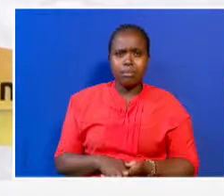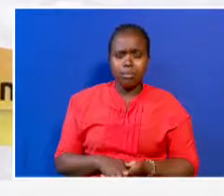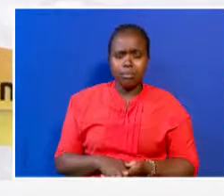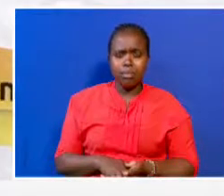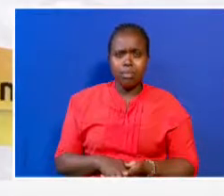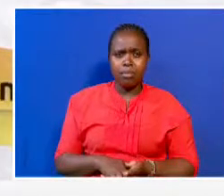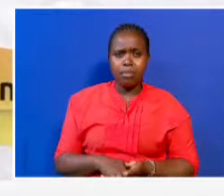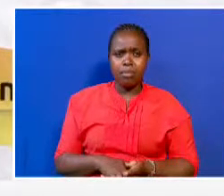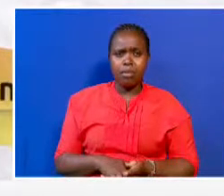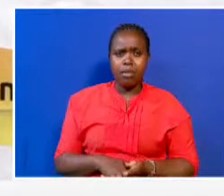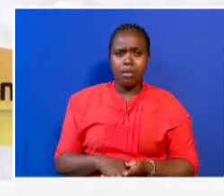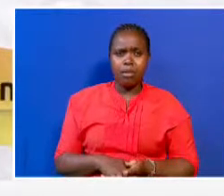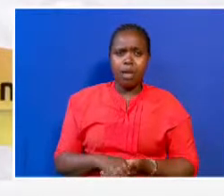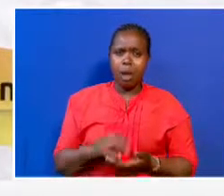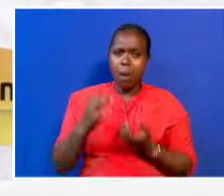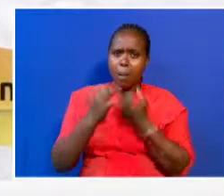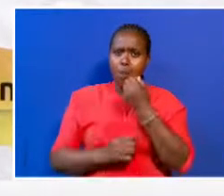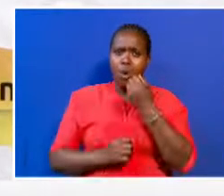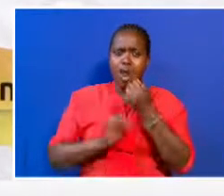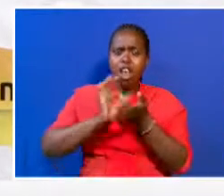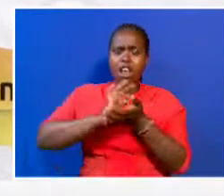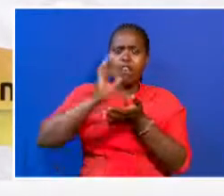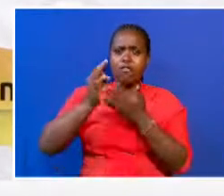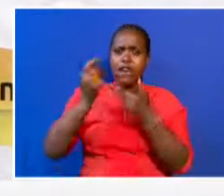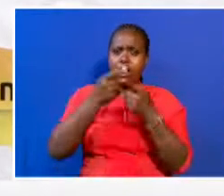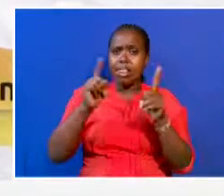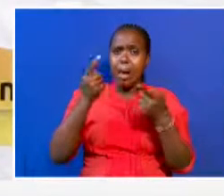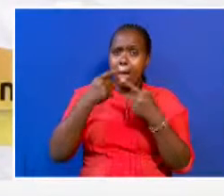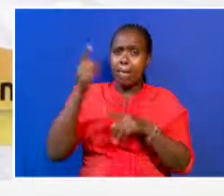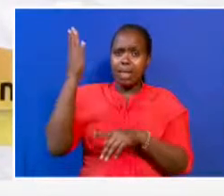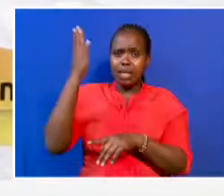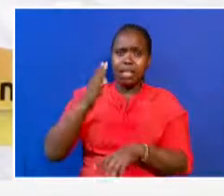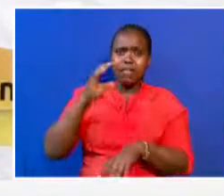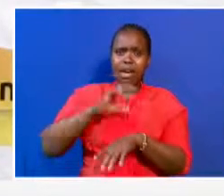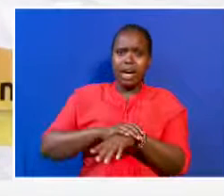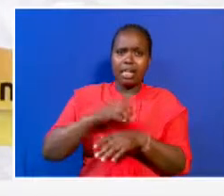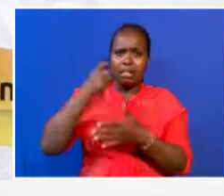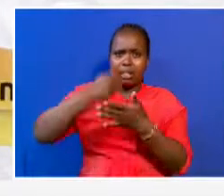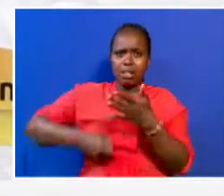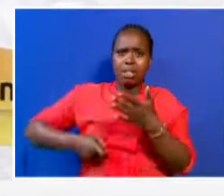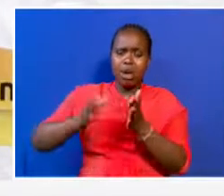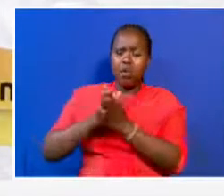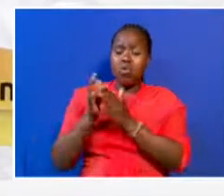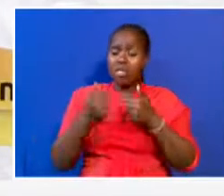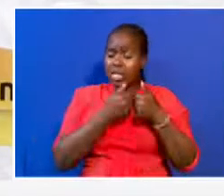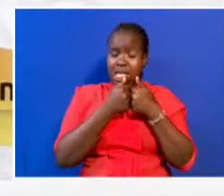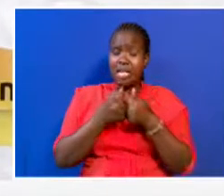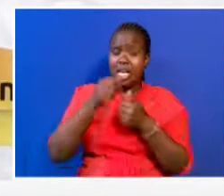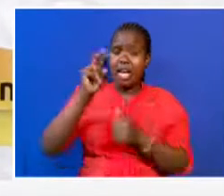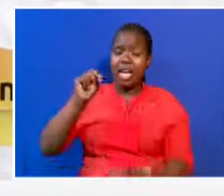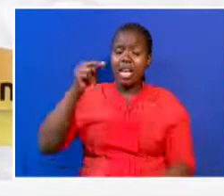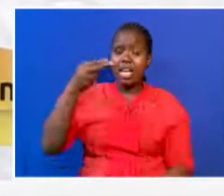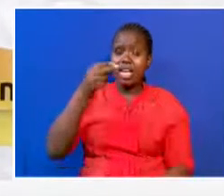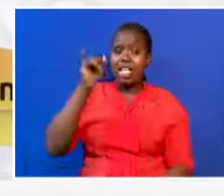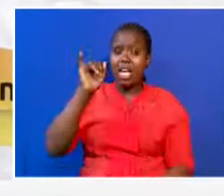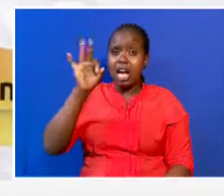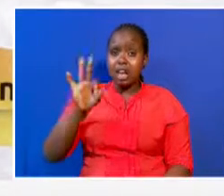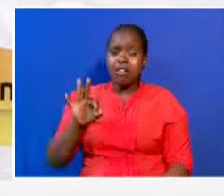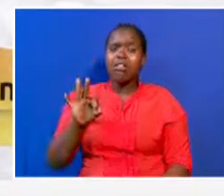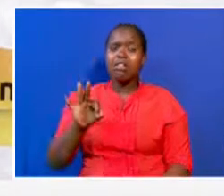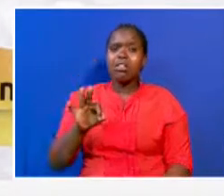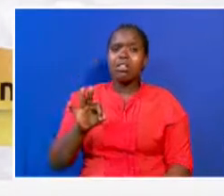Poorly fund them and they do not receive taxpayer money with the challenges of NHIF